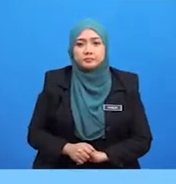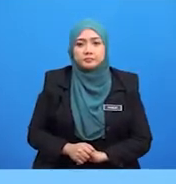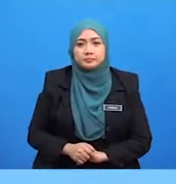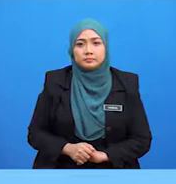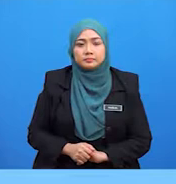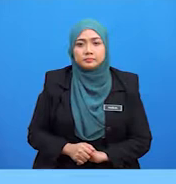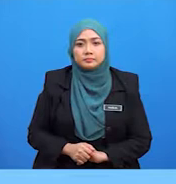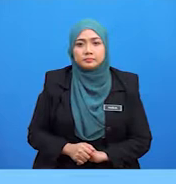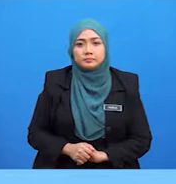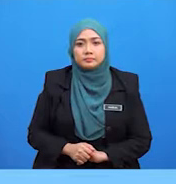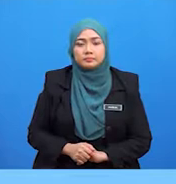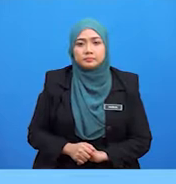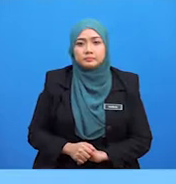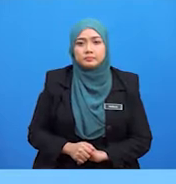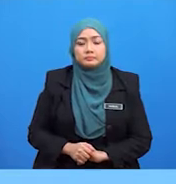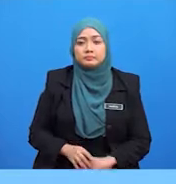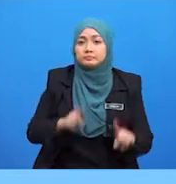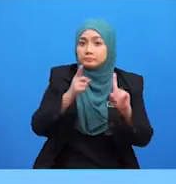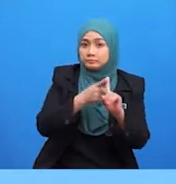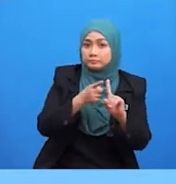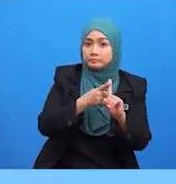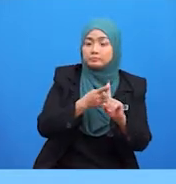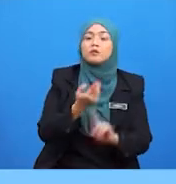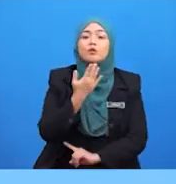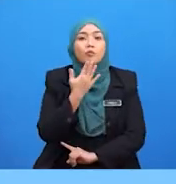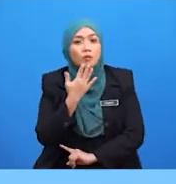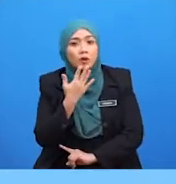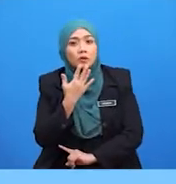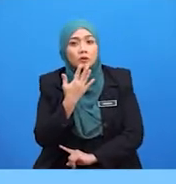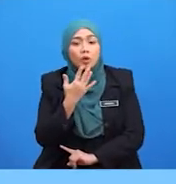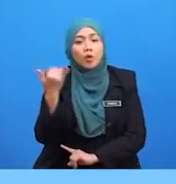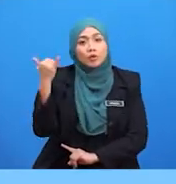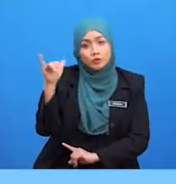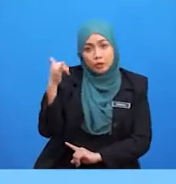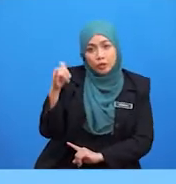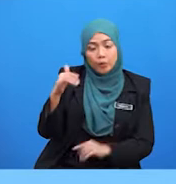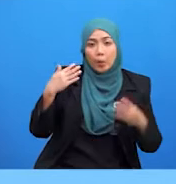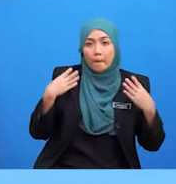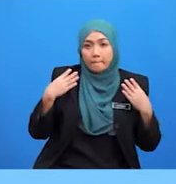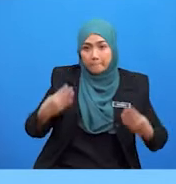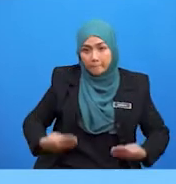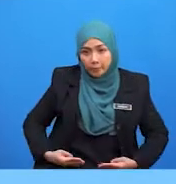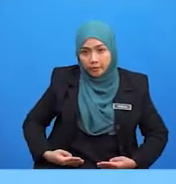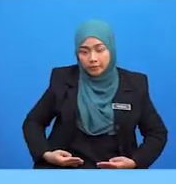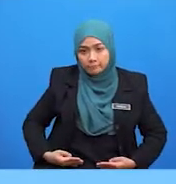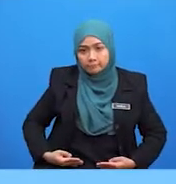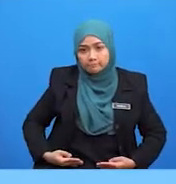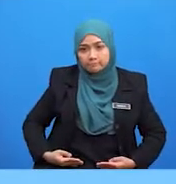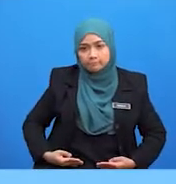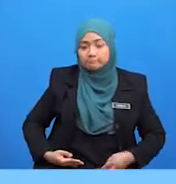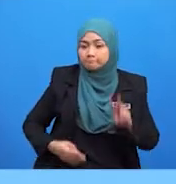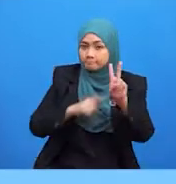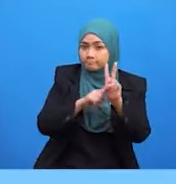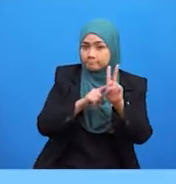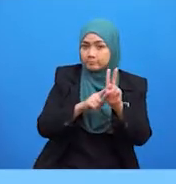Well, I have used yellow to describe the body of the submarine. Light to describe